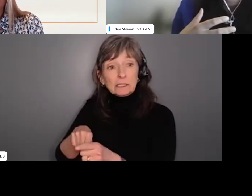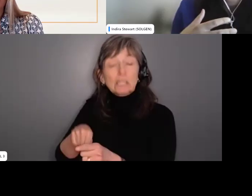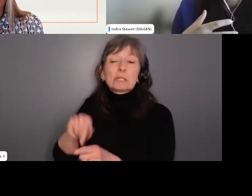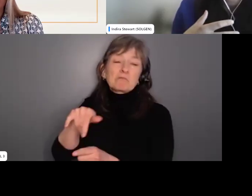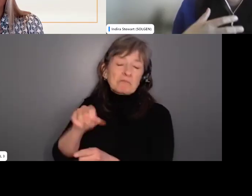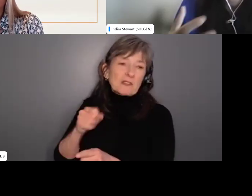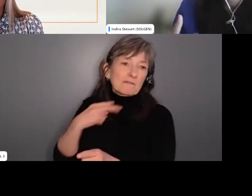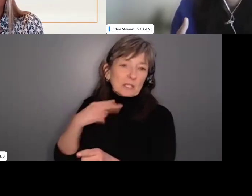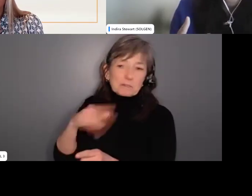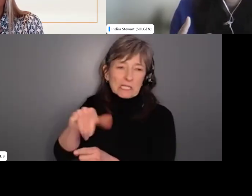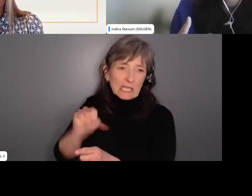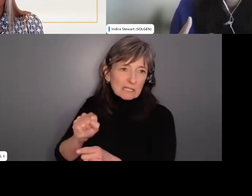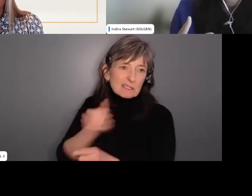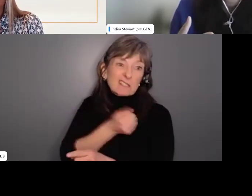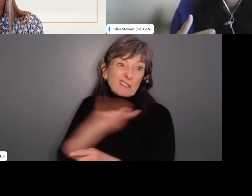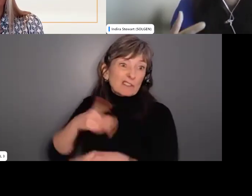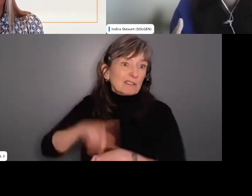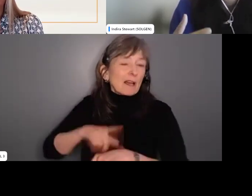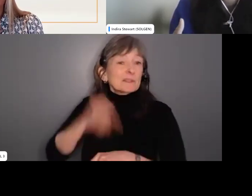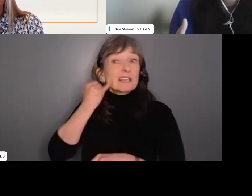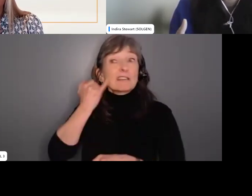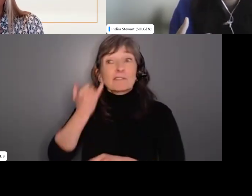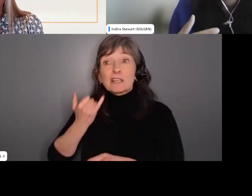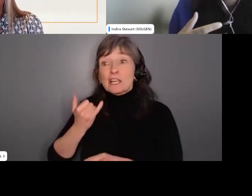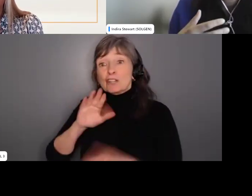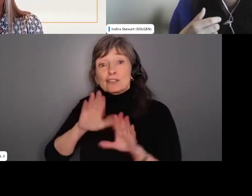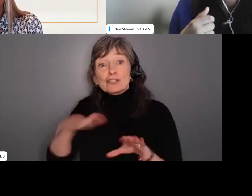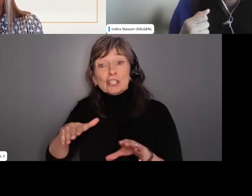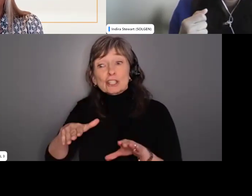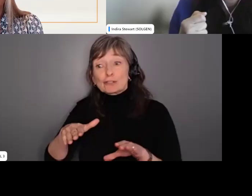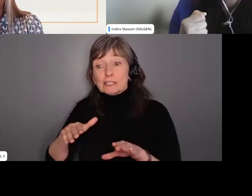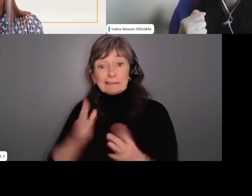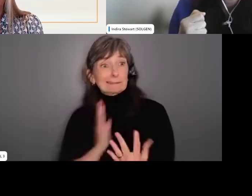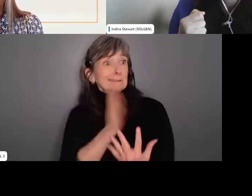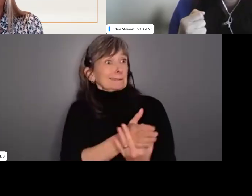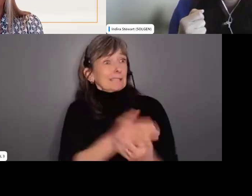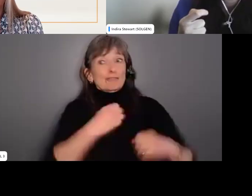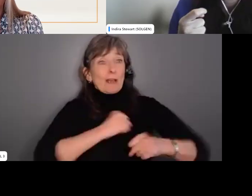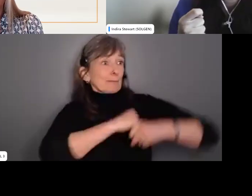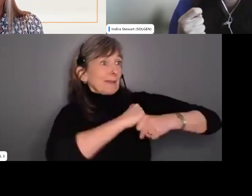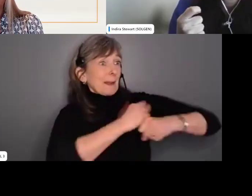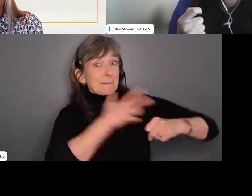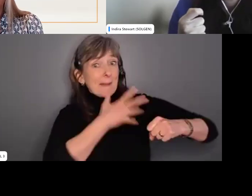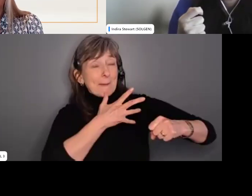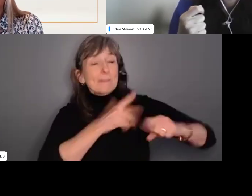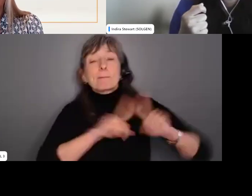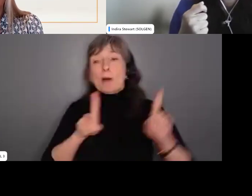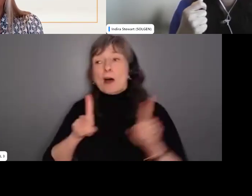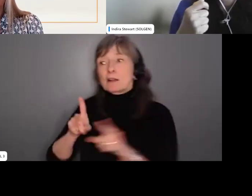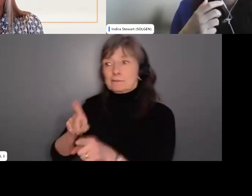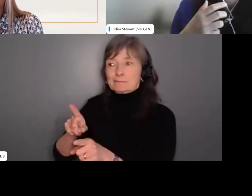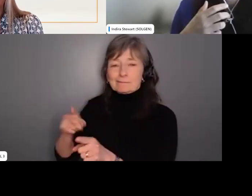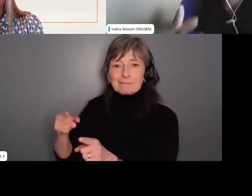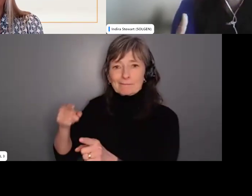cases where a child intervenes trying to protect usually their mother, and is killed or severely injured. So if